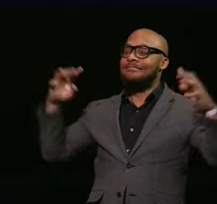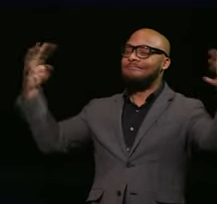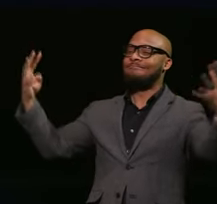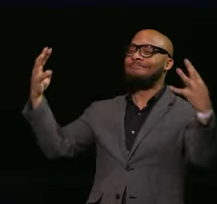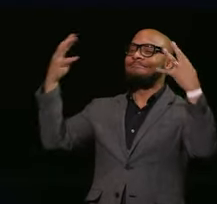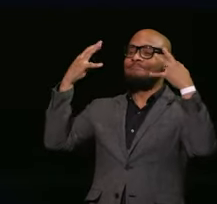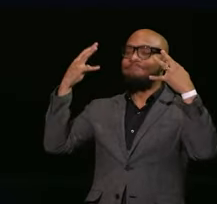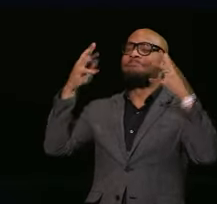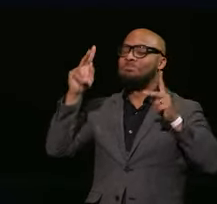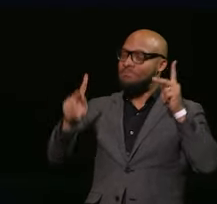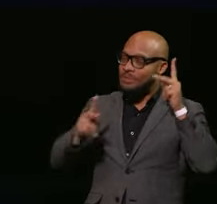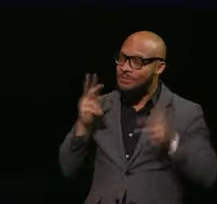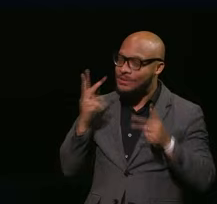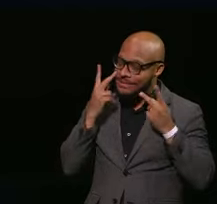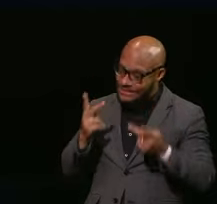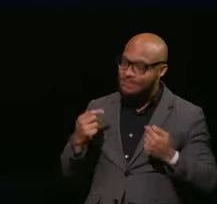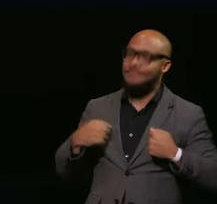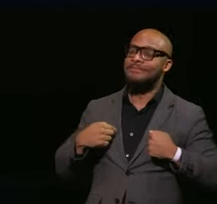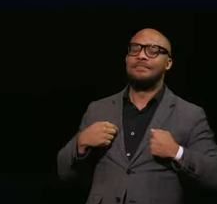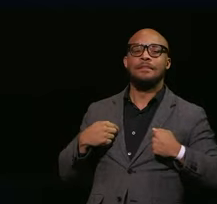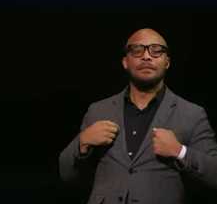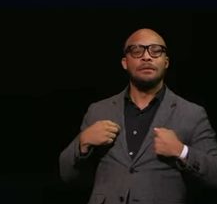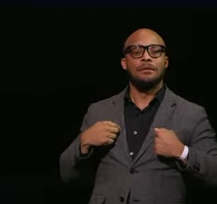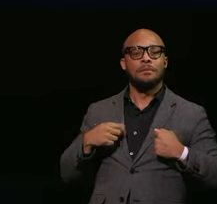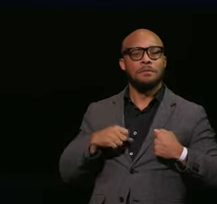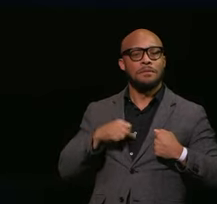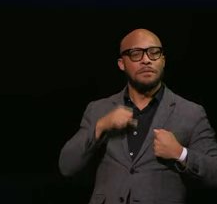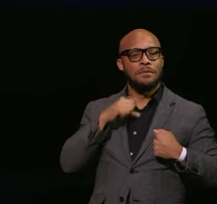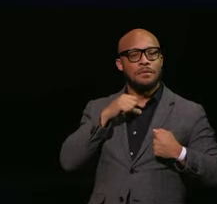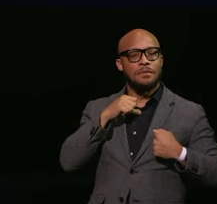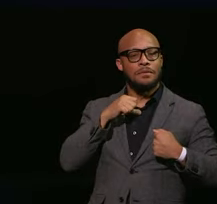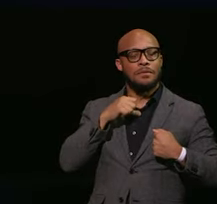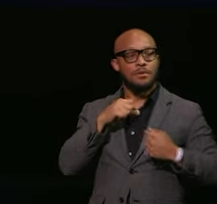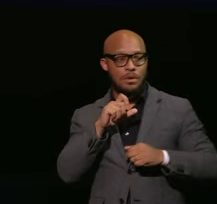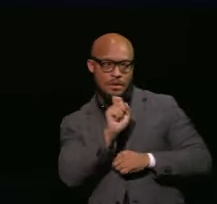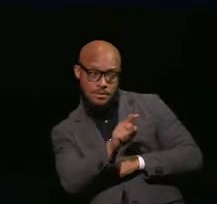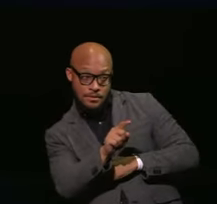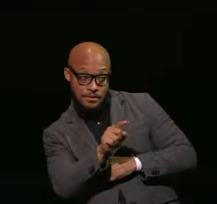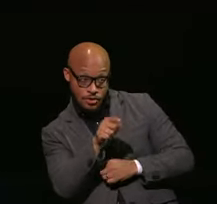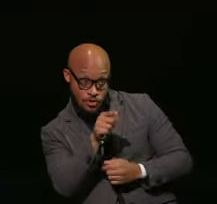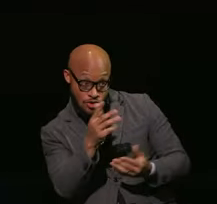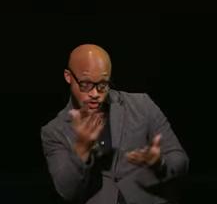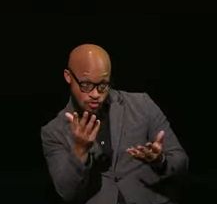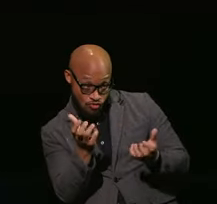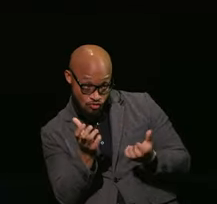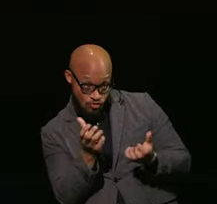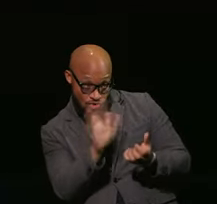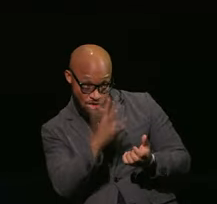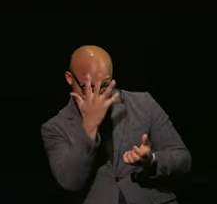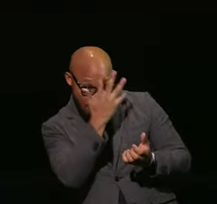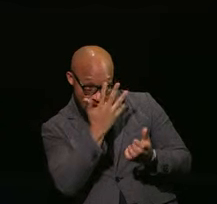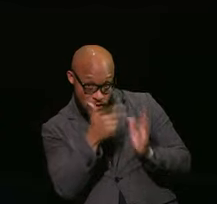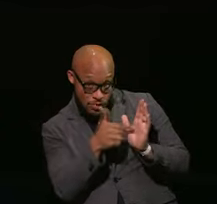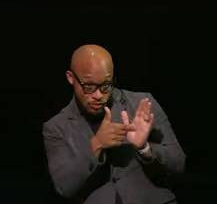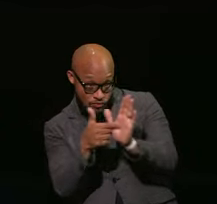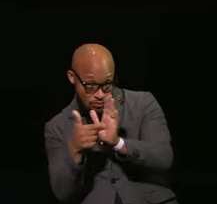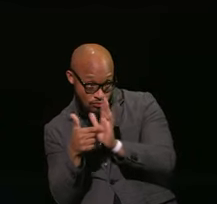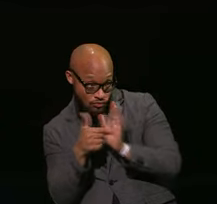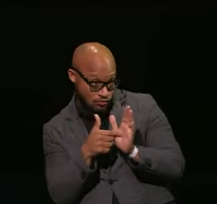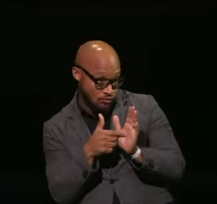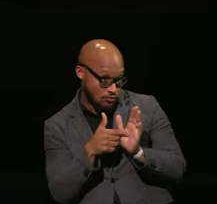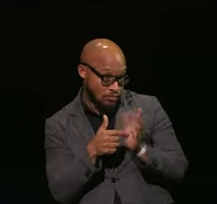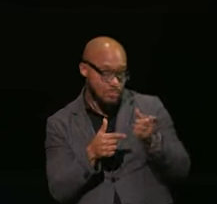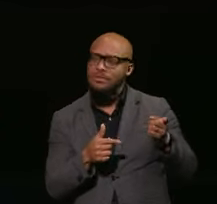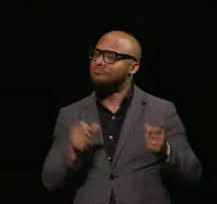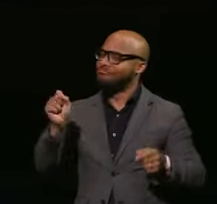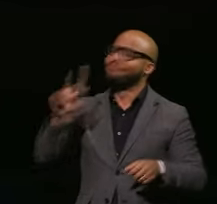then, you know, I asked her how she felt about coming forward, and she said, yeah, absolutely. So, and that's never wavered,